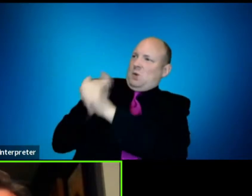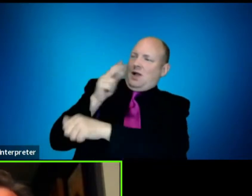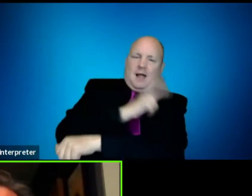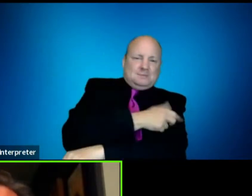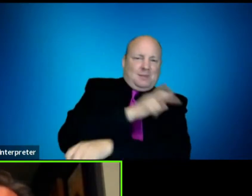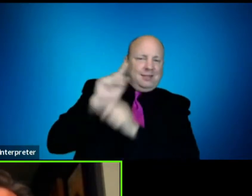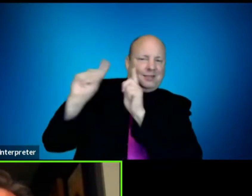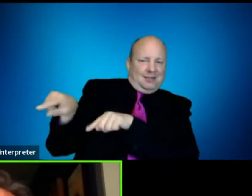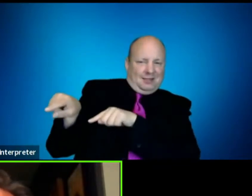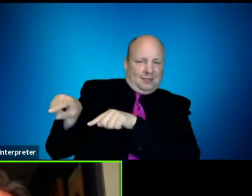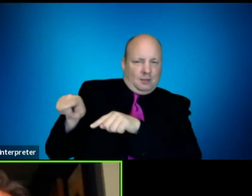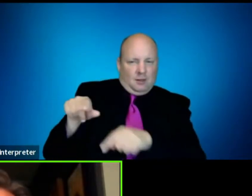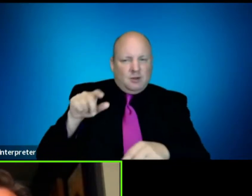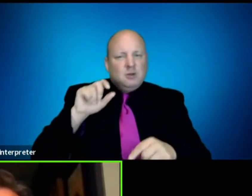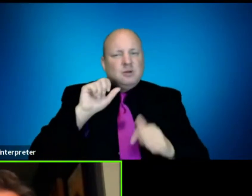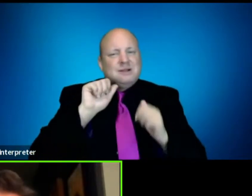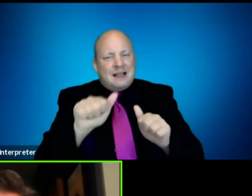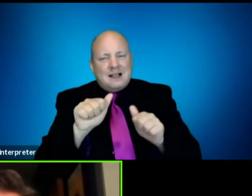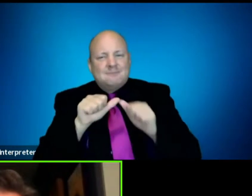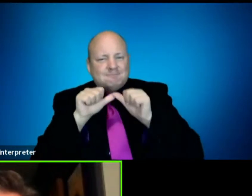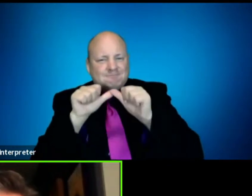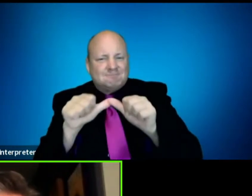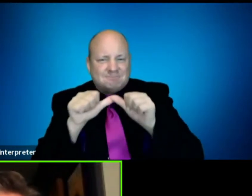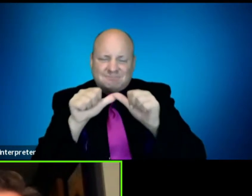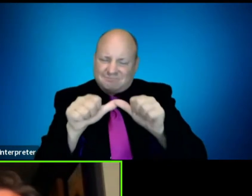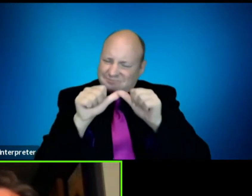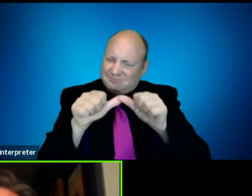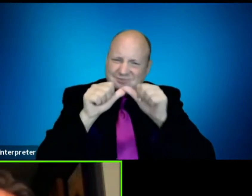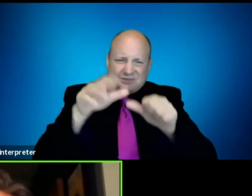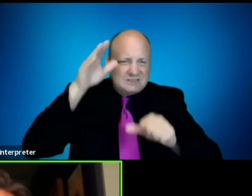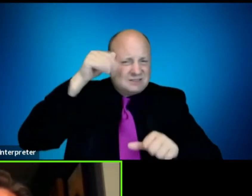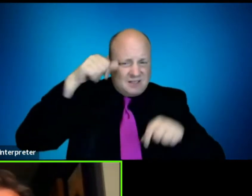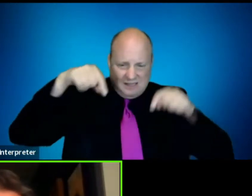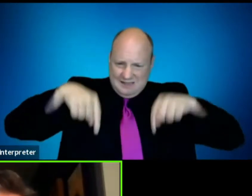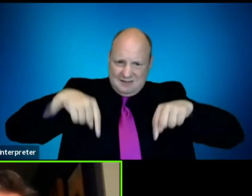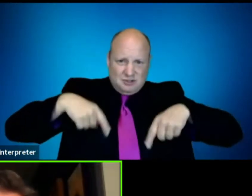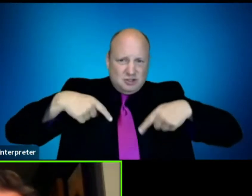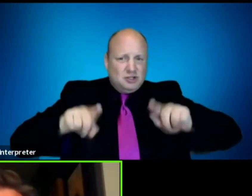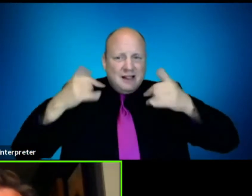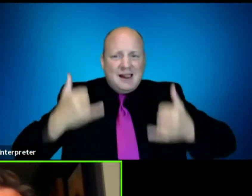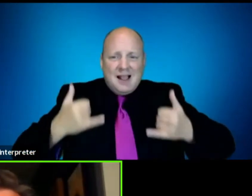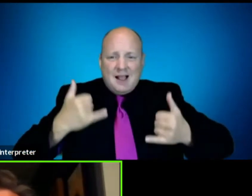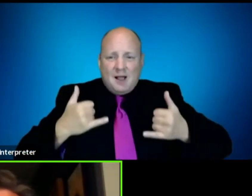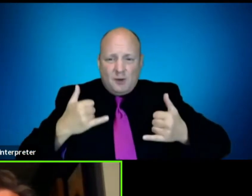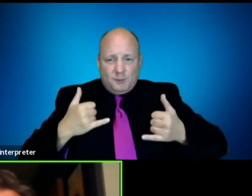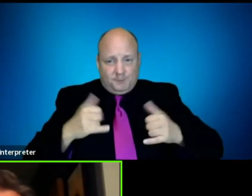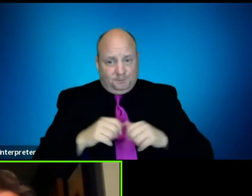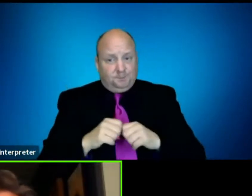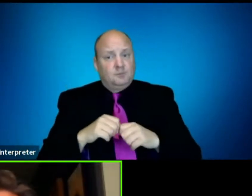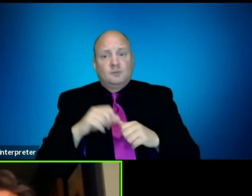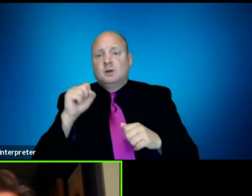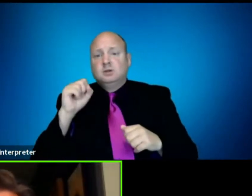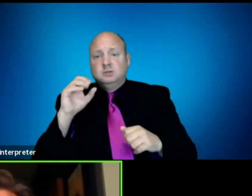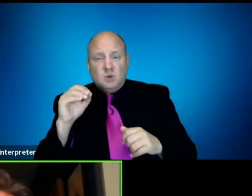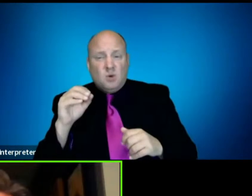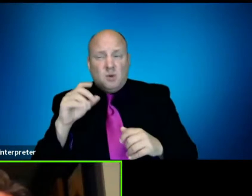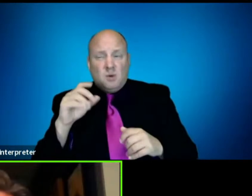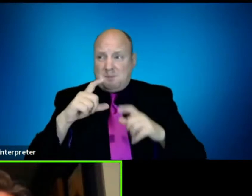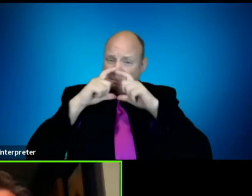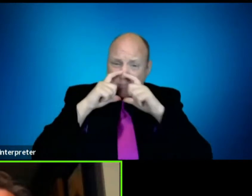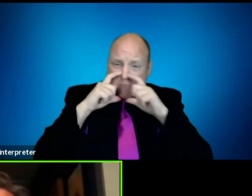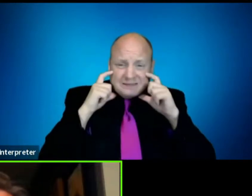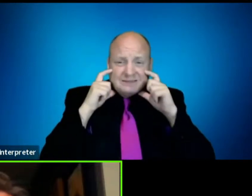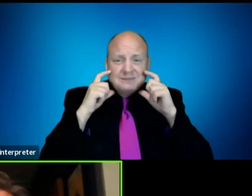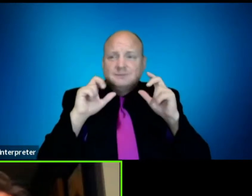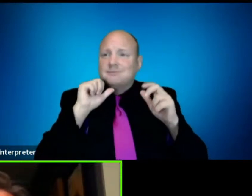together. Whether you agree with vaccination or not, whether you agree with masks or not, whether you agree with the politician in charge or